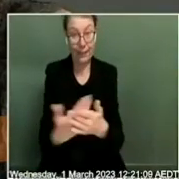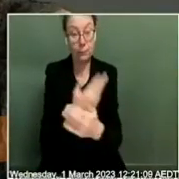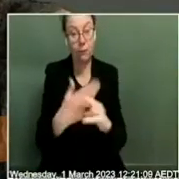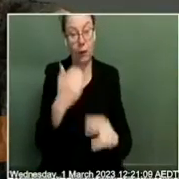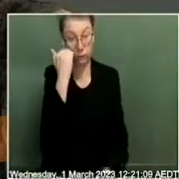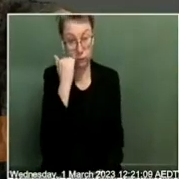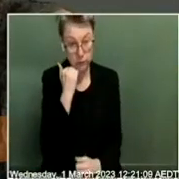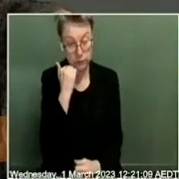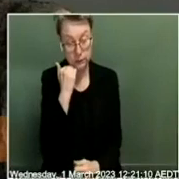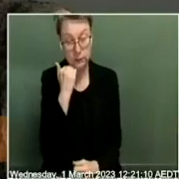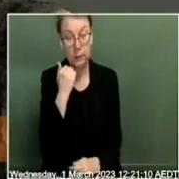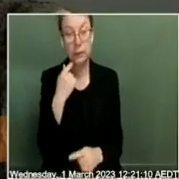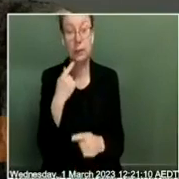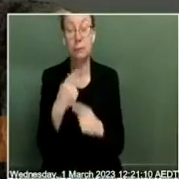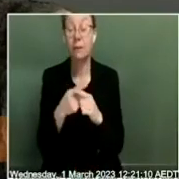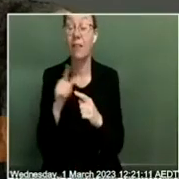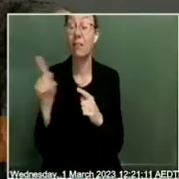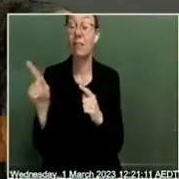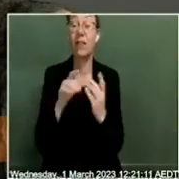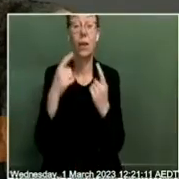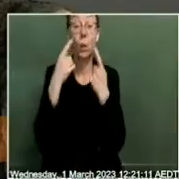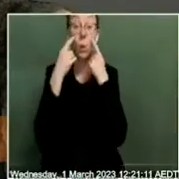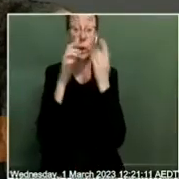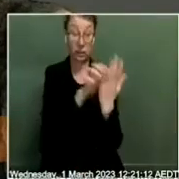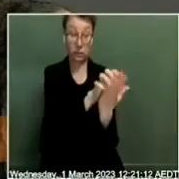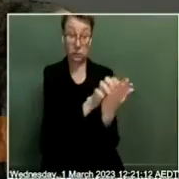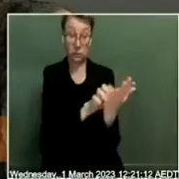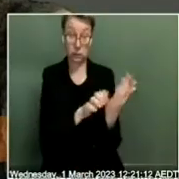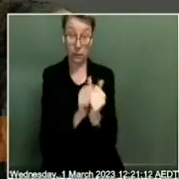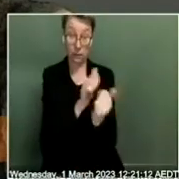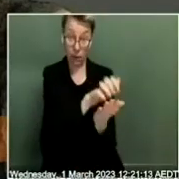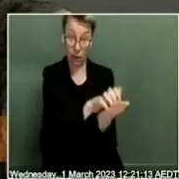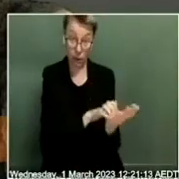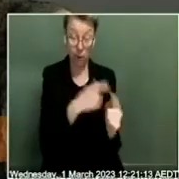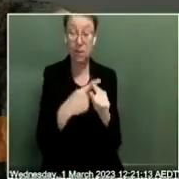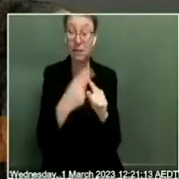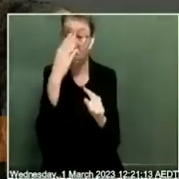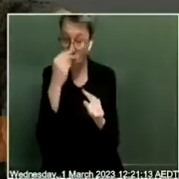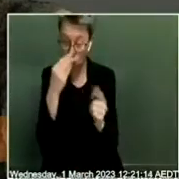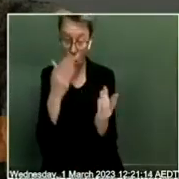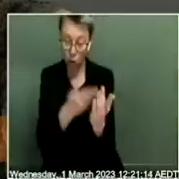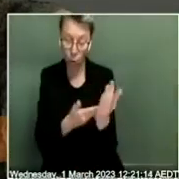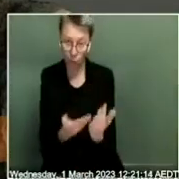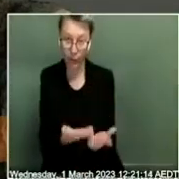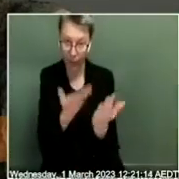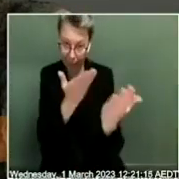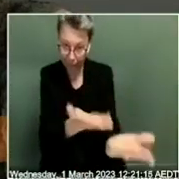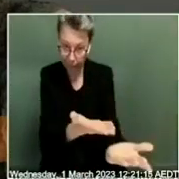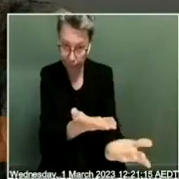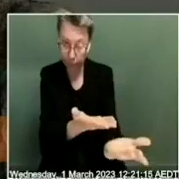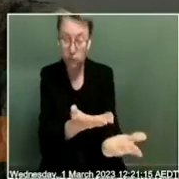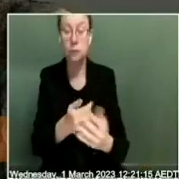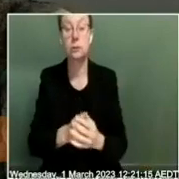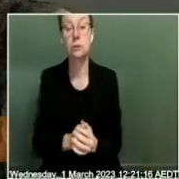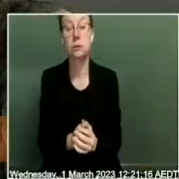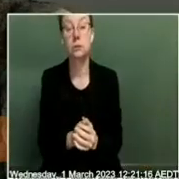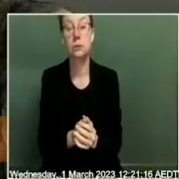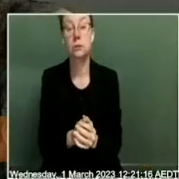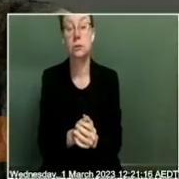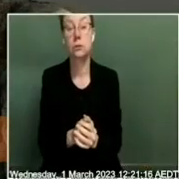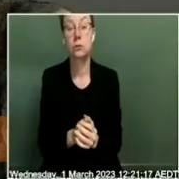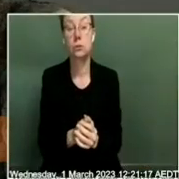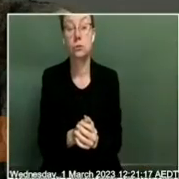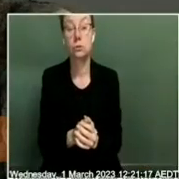and exhibits to the witness outline, and they should be added to the tender list, and we will allocate